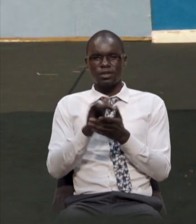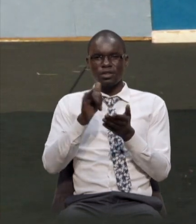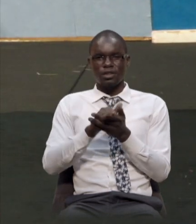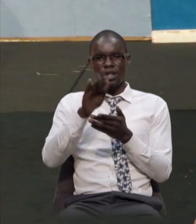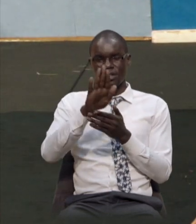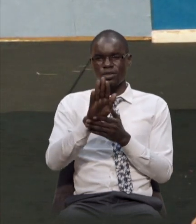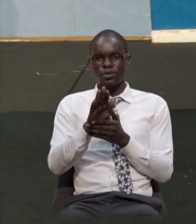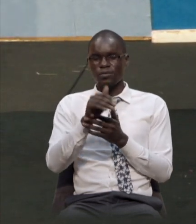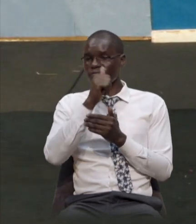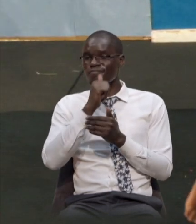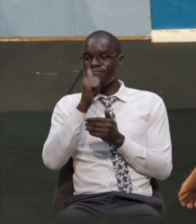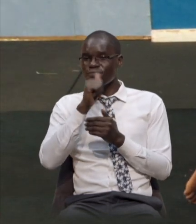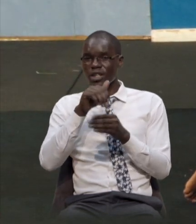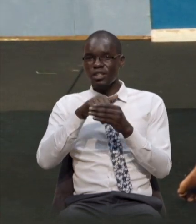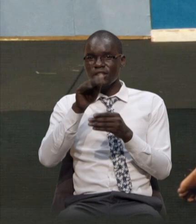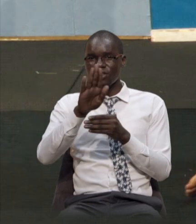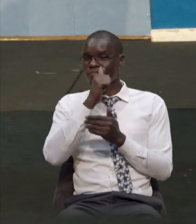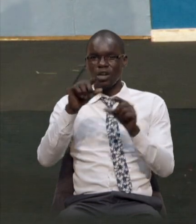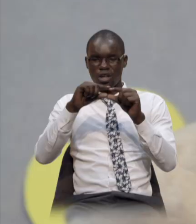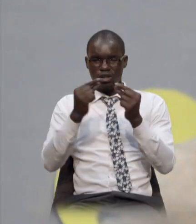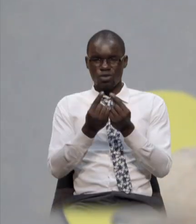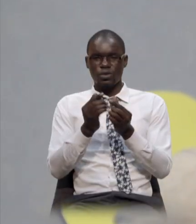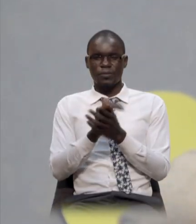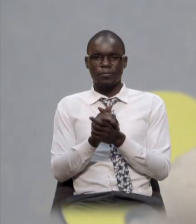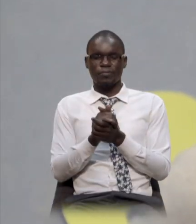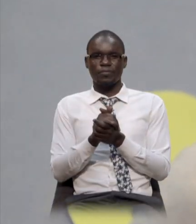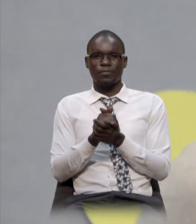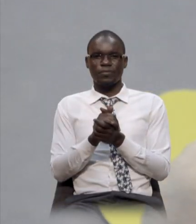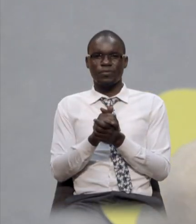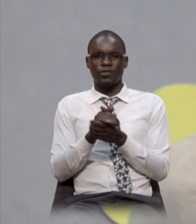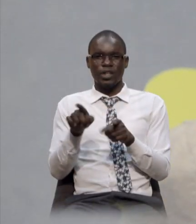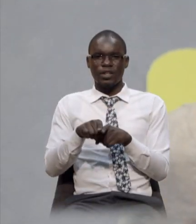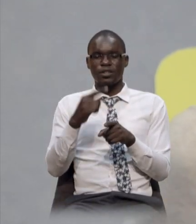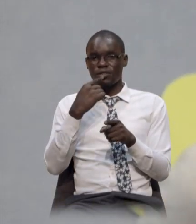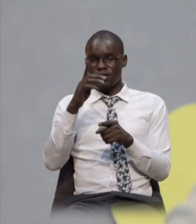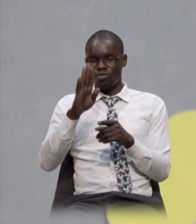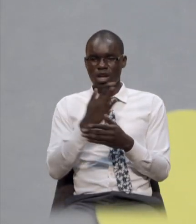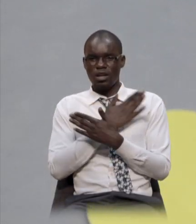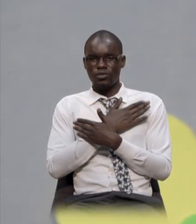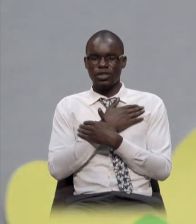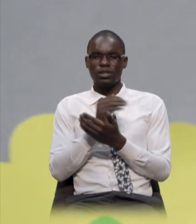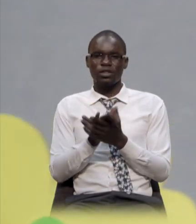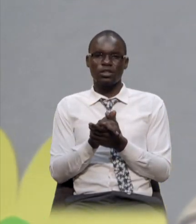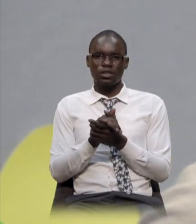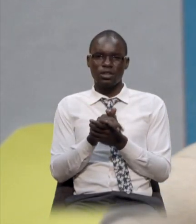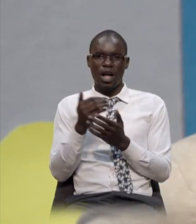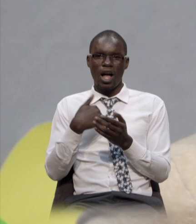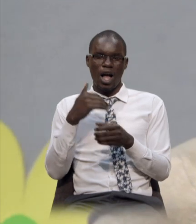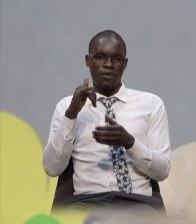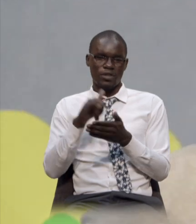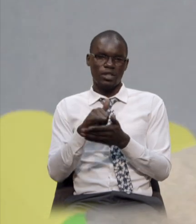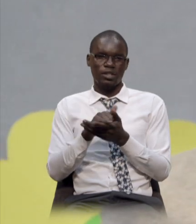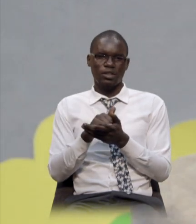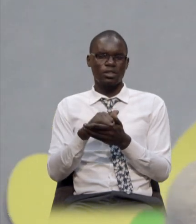top secret in your group. Remember, that's your top secret in your group. But tell your friend, have you got that? Let's